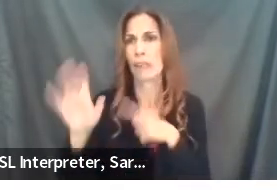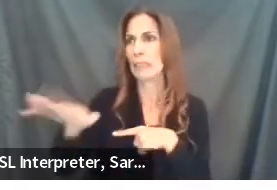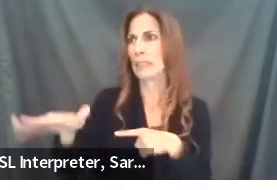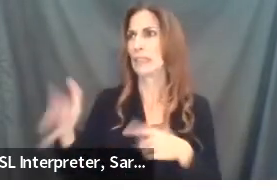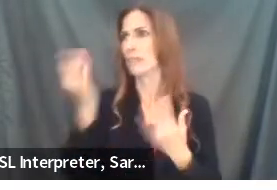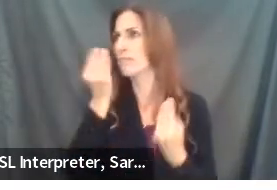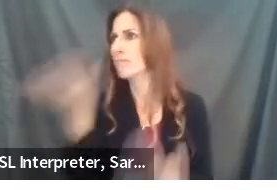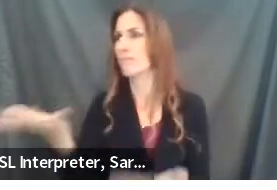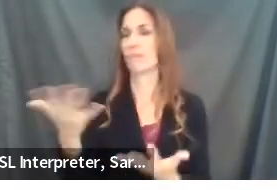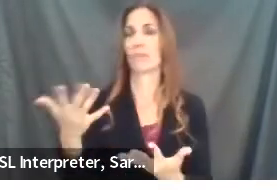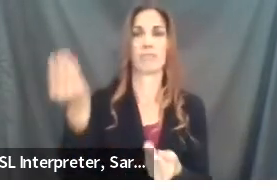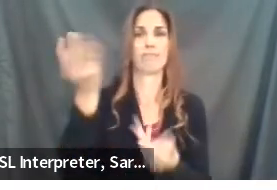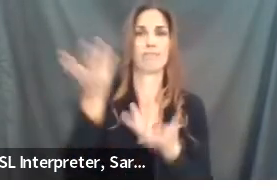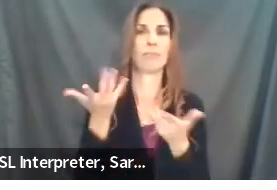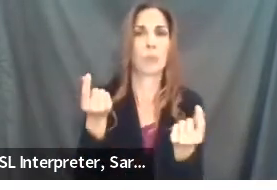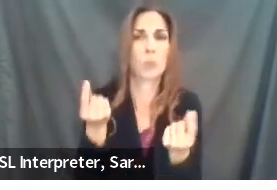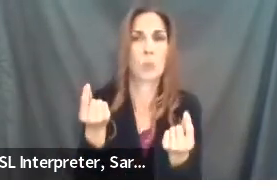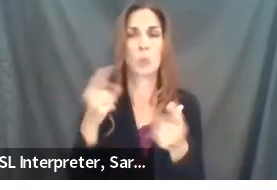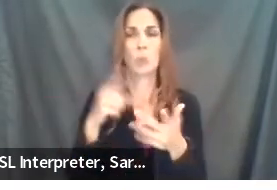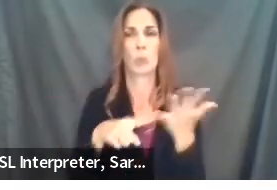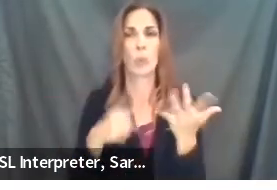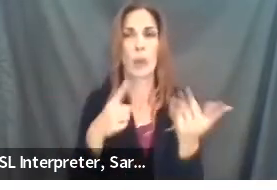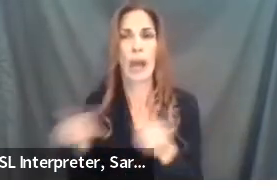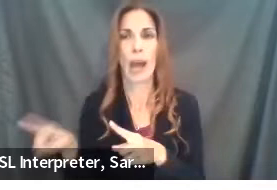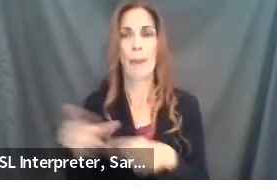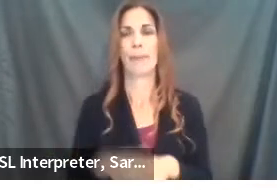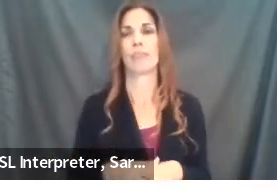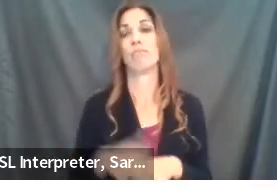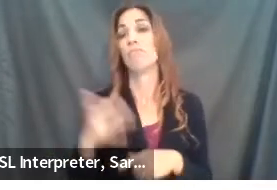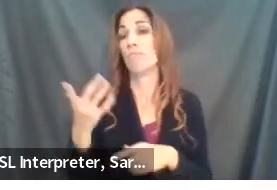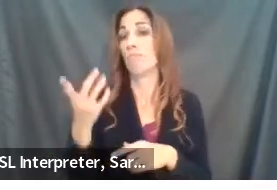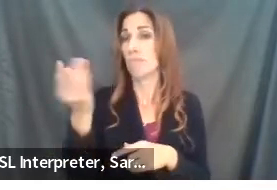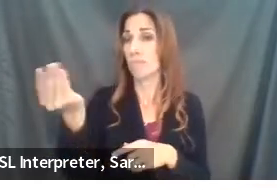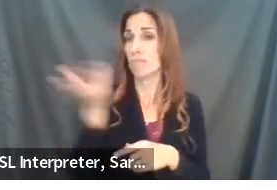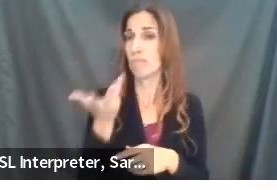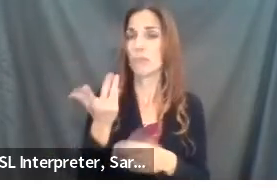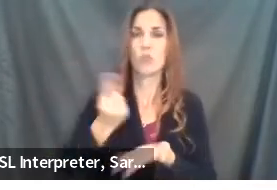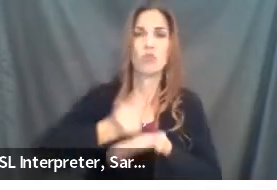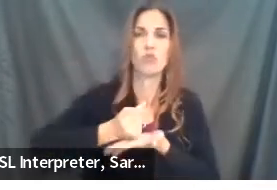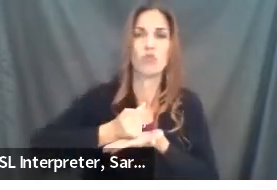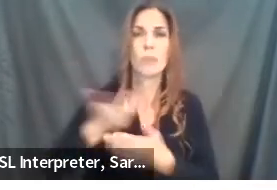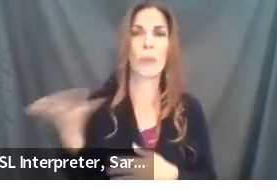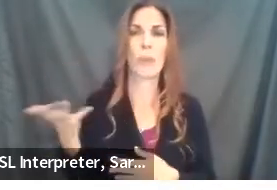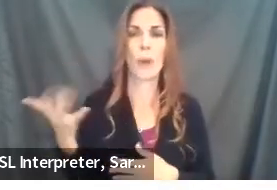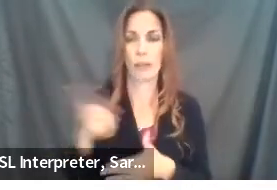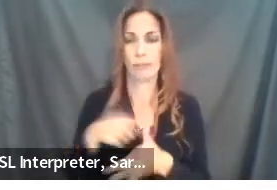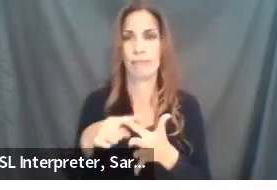going on and what treatment options are best or necessary for you.